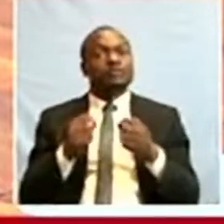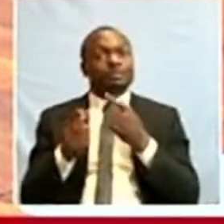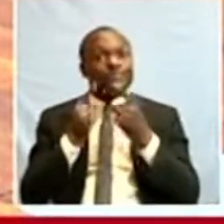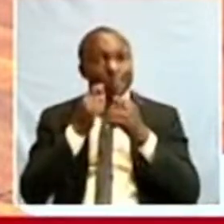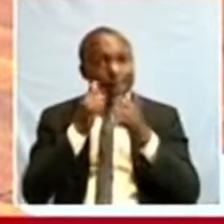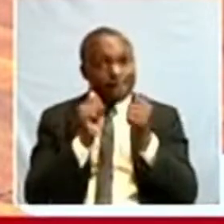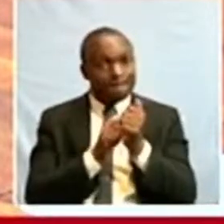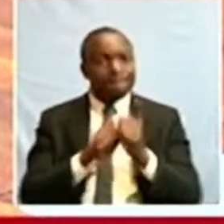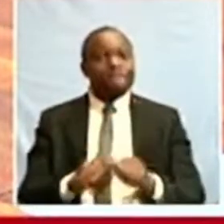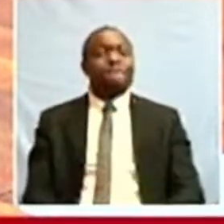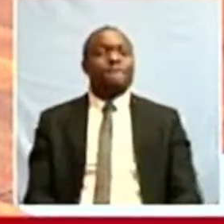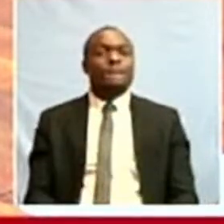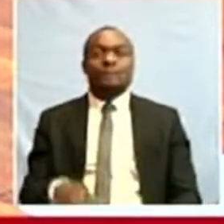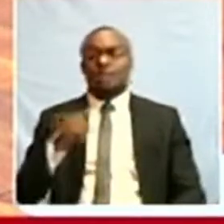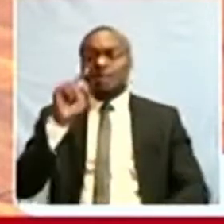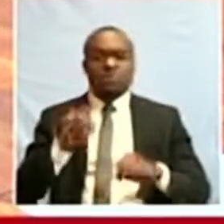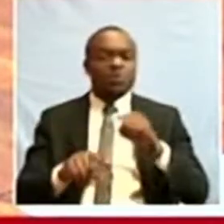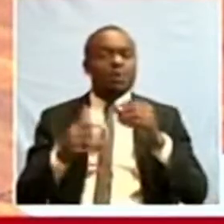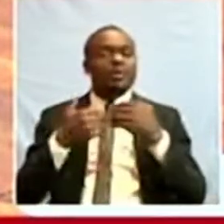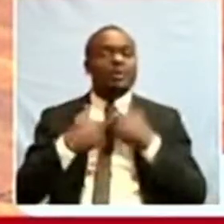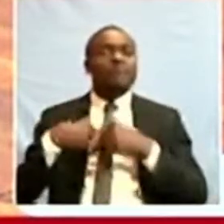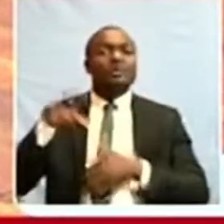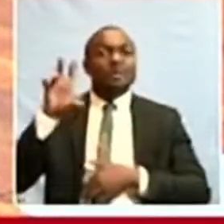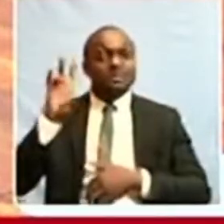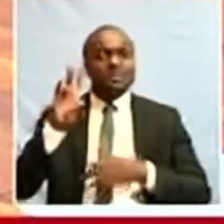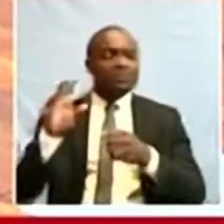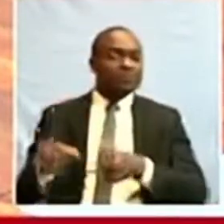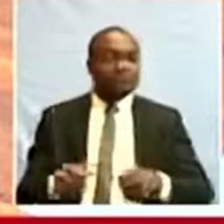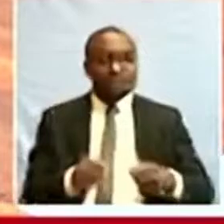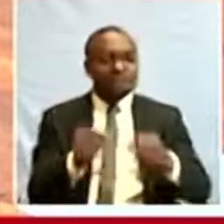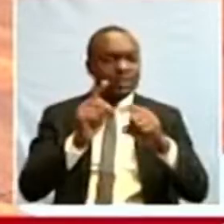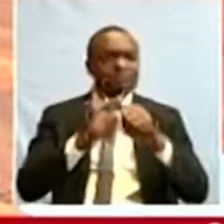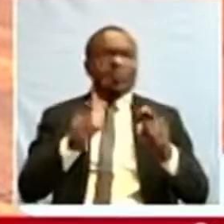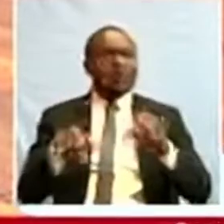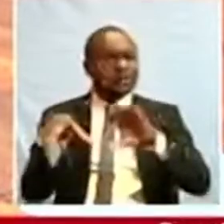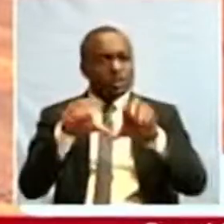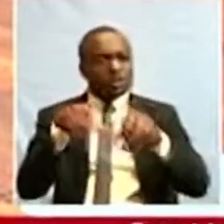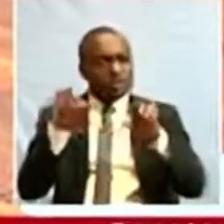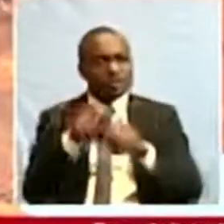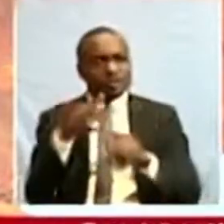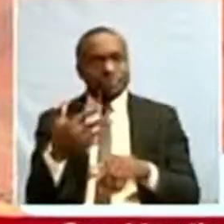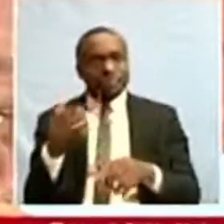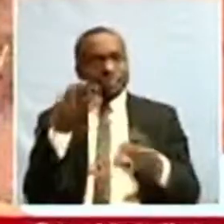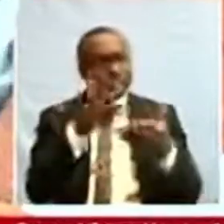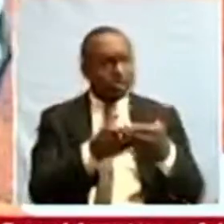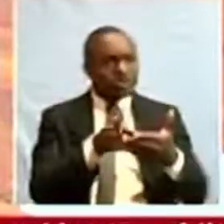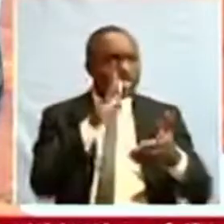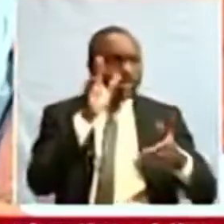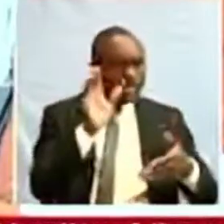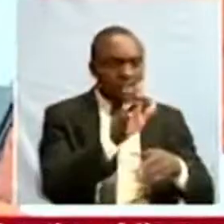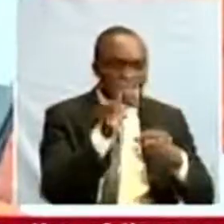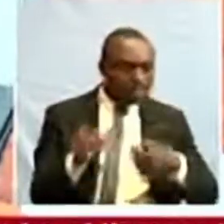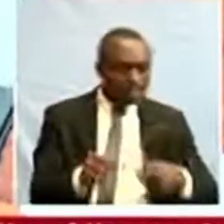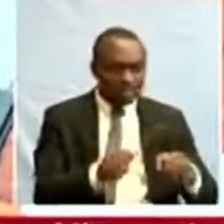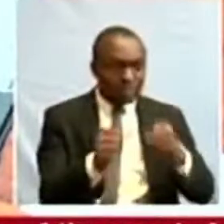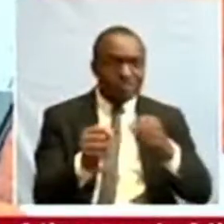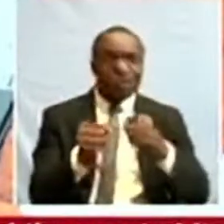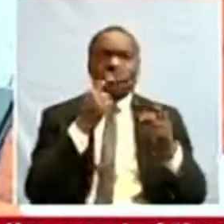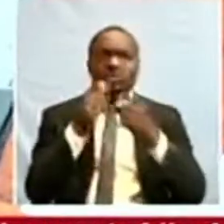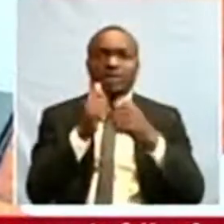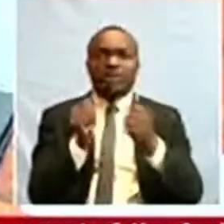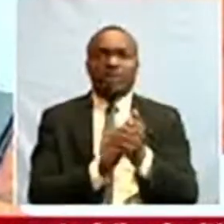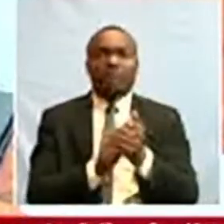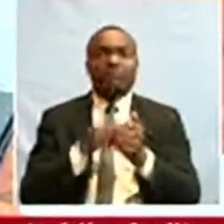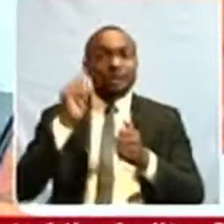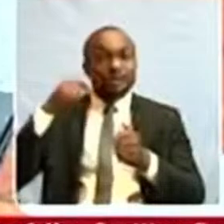emphasize. We can't have 7 systems, but we are doing the same thing. This one is sitting on their system, and yet we are talking about the government service bus.